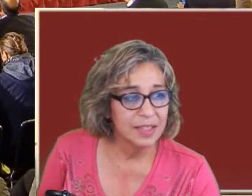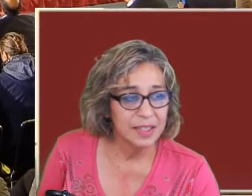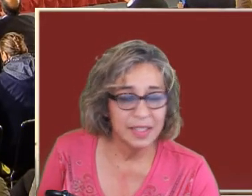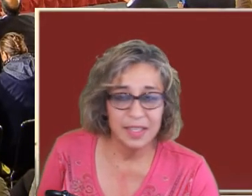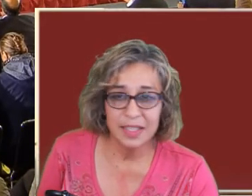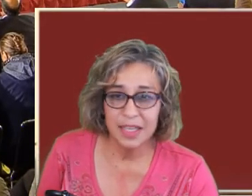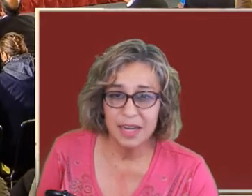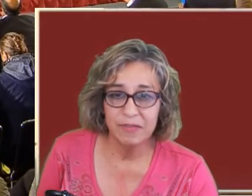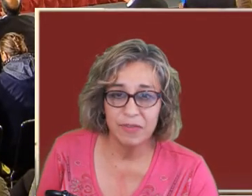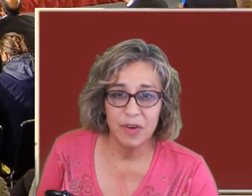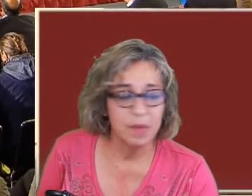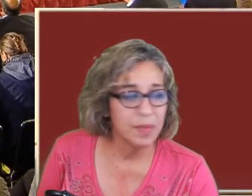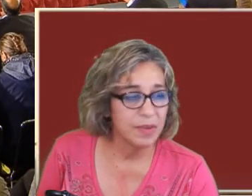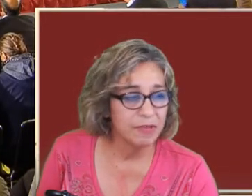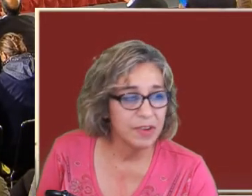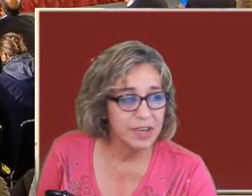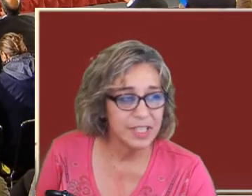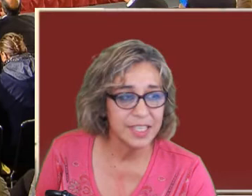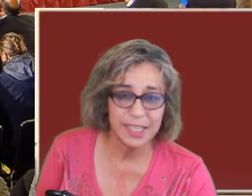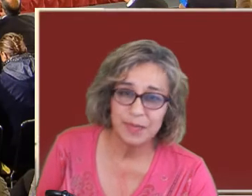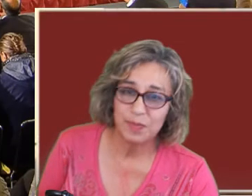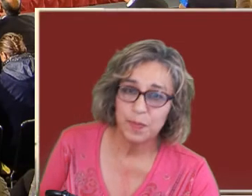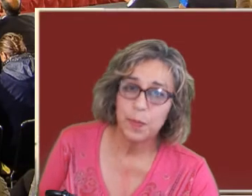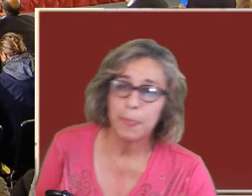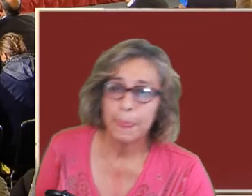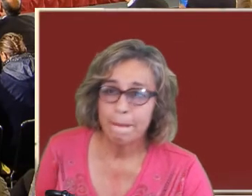As he's going to inform first.